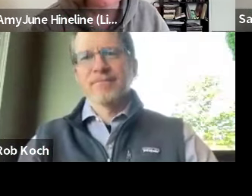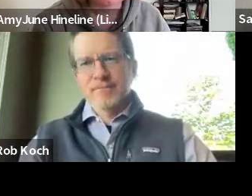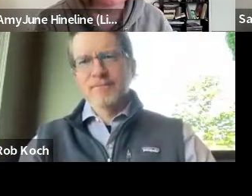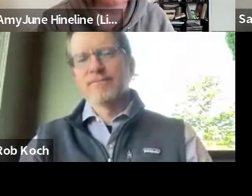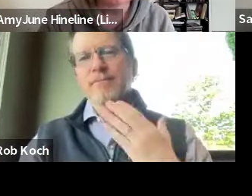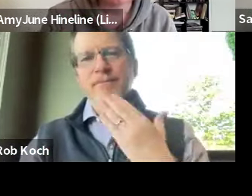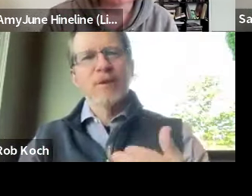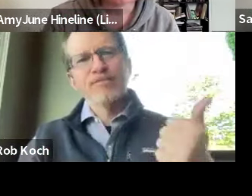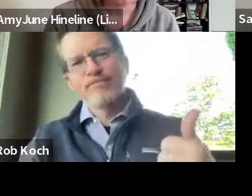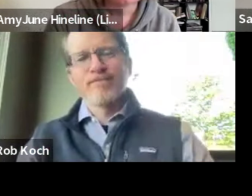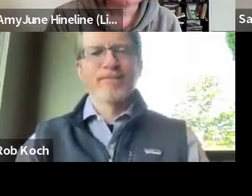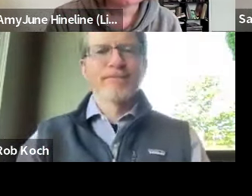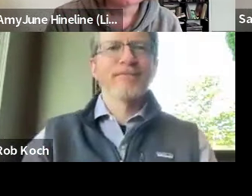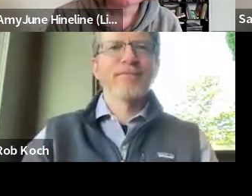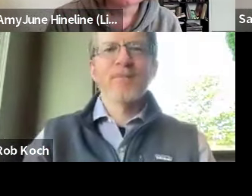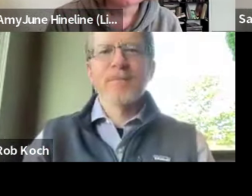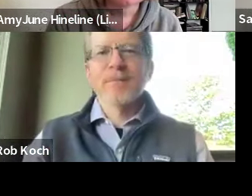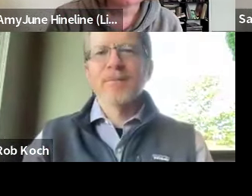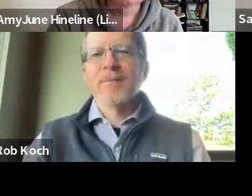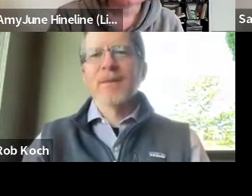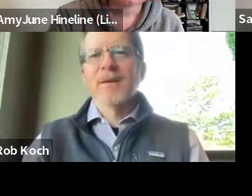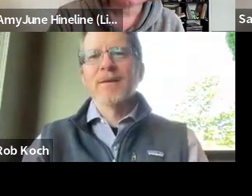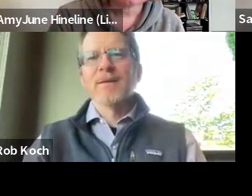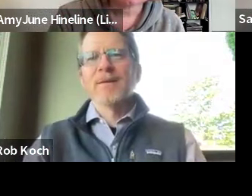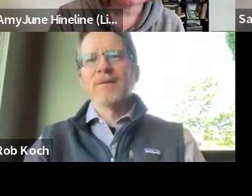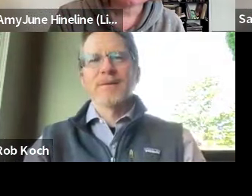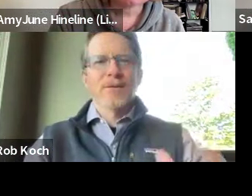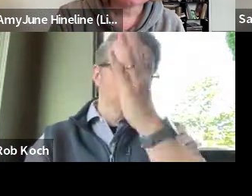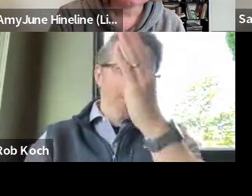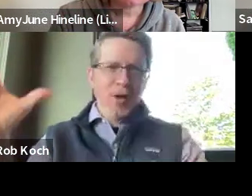Hi, Rob, welcome. Thanks for coming. Yeah, sure, absolutely.